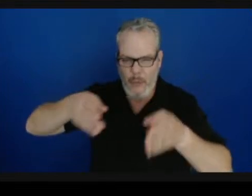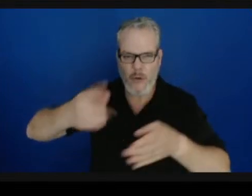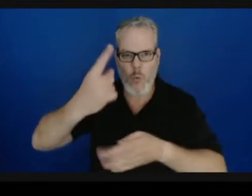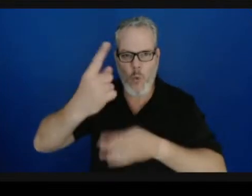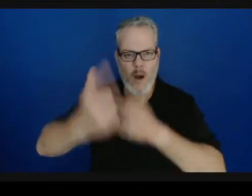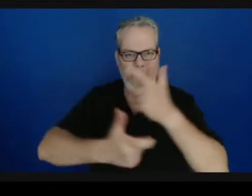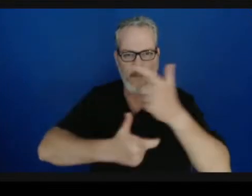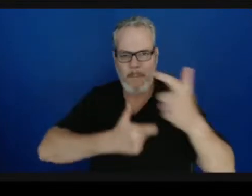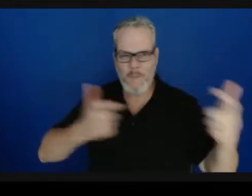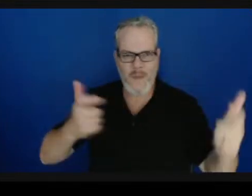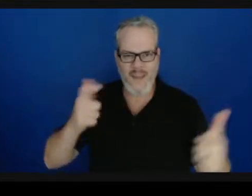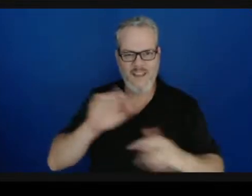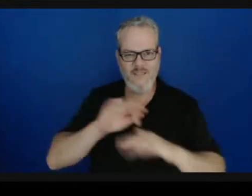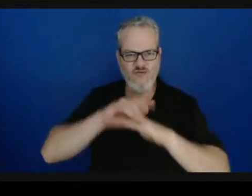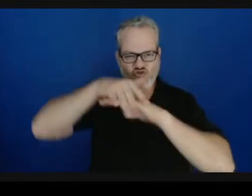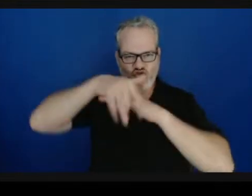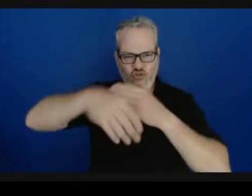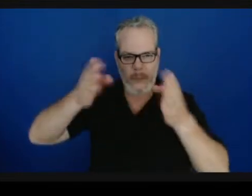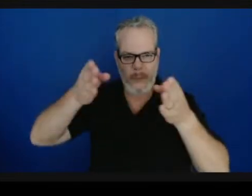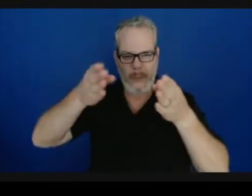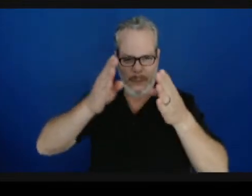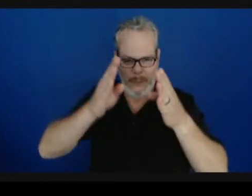here on the right.